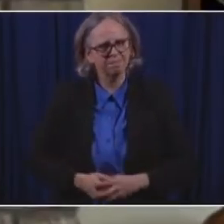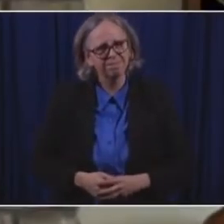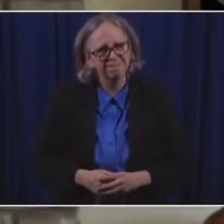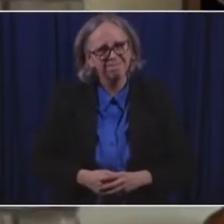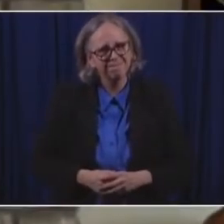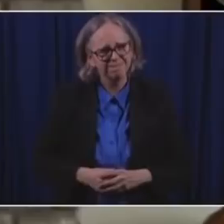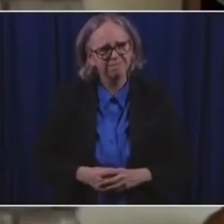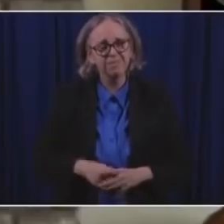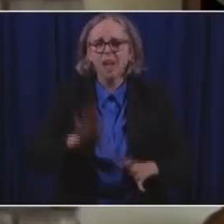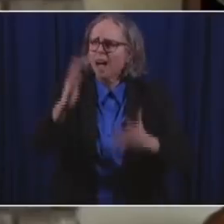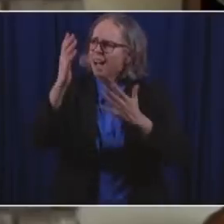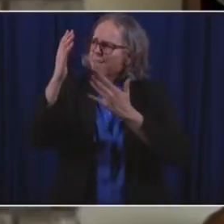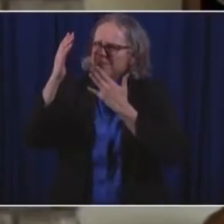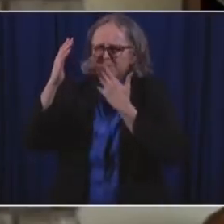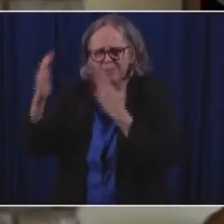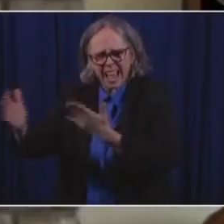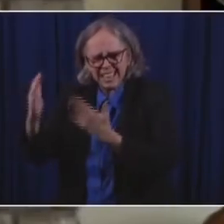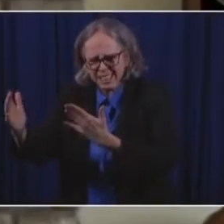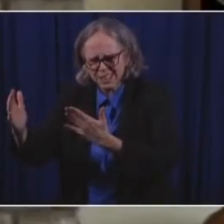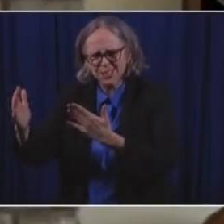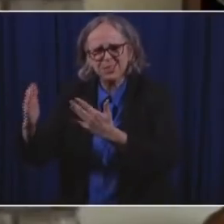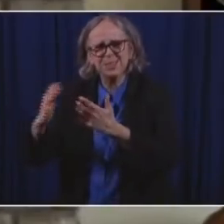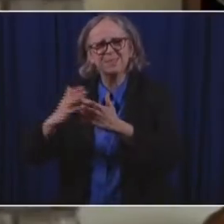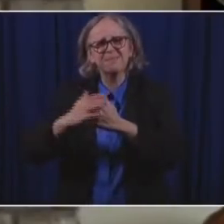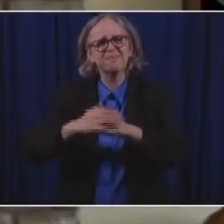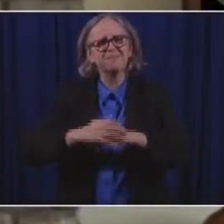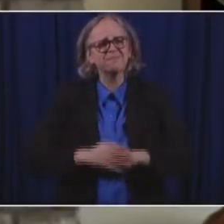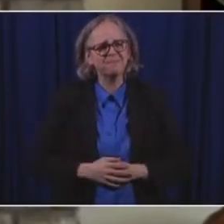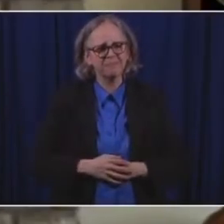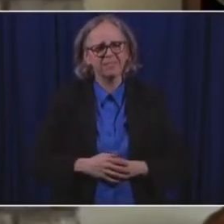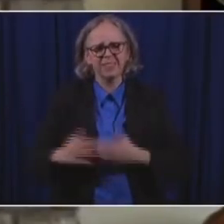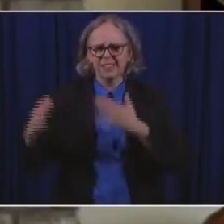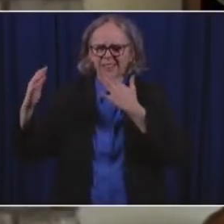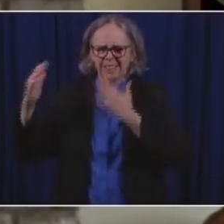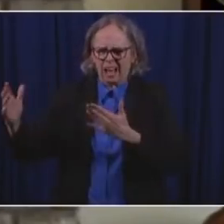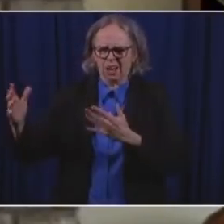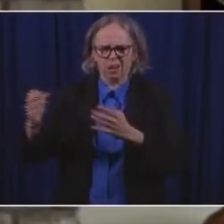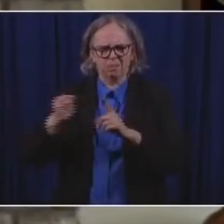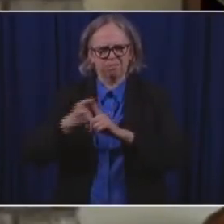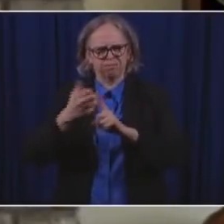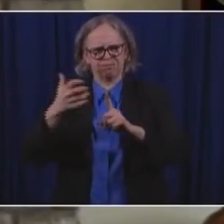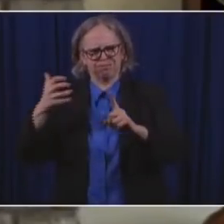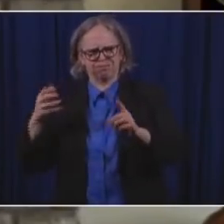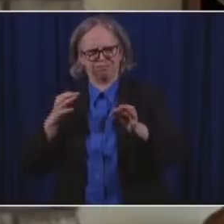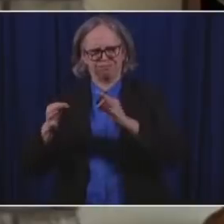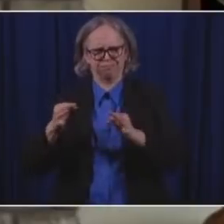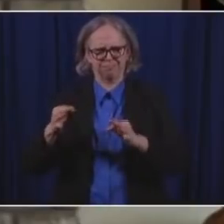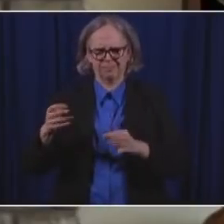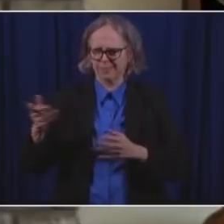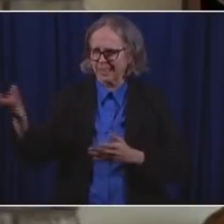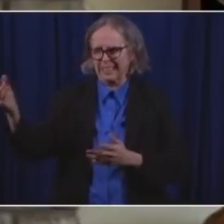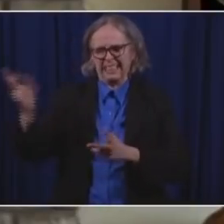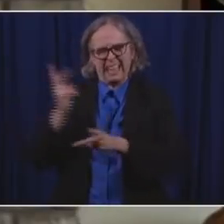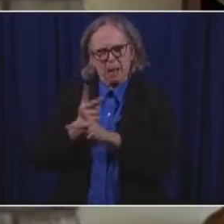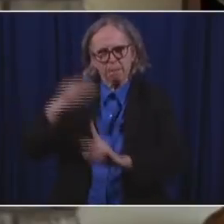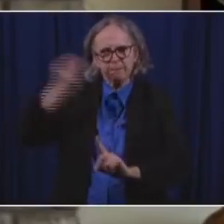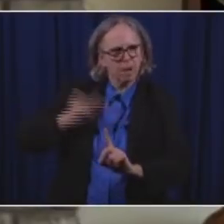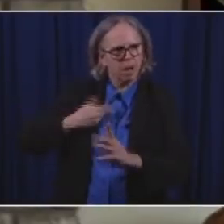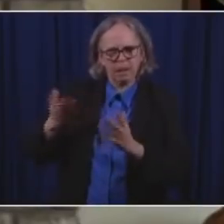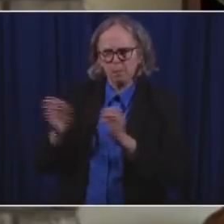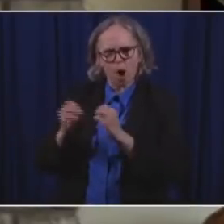Doctor, thank you. Dr. Castaldo, thank you for doing this. I'm sure you're going to keep us informed. If you see